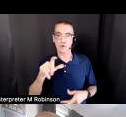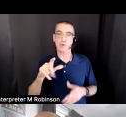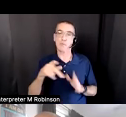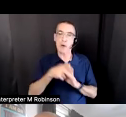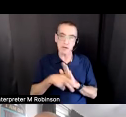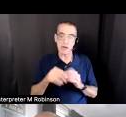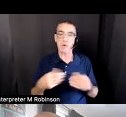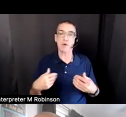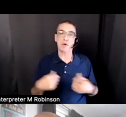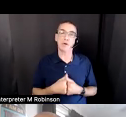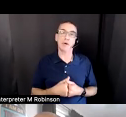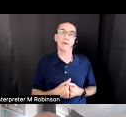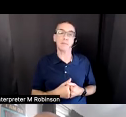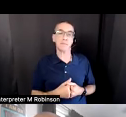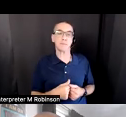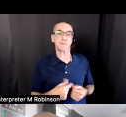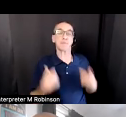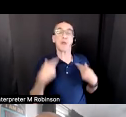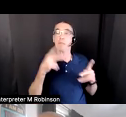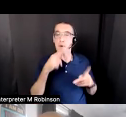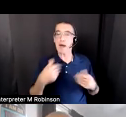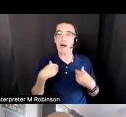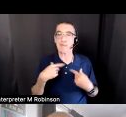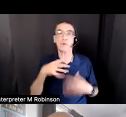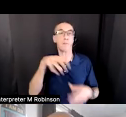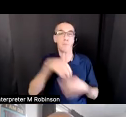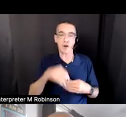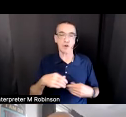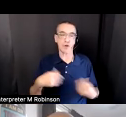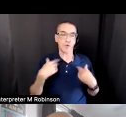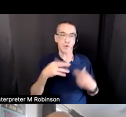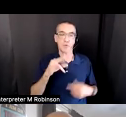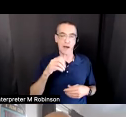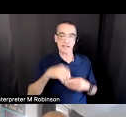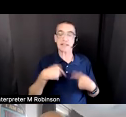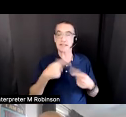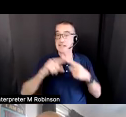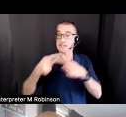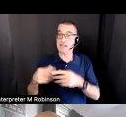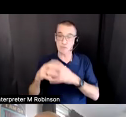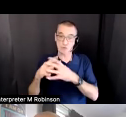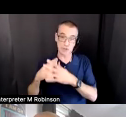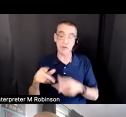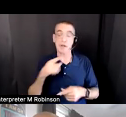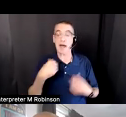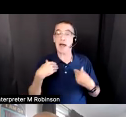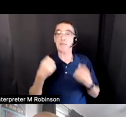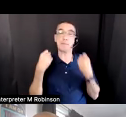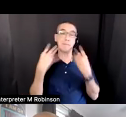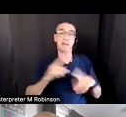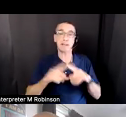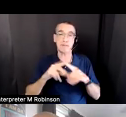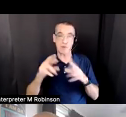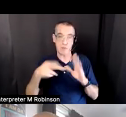Youth Thrive. Young people have been a part of Youth Thrive since its inception. They've had many different